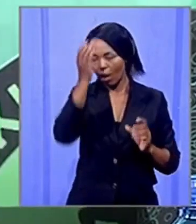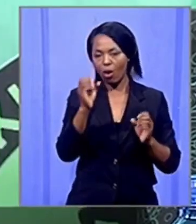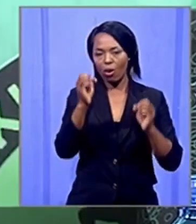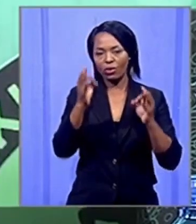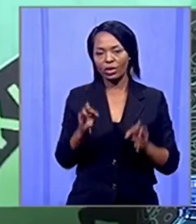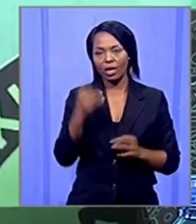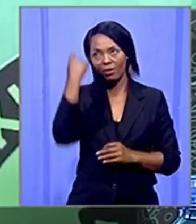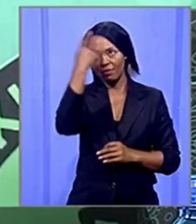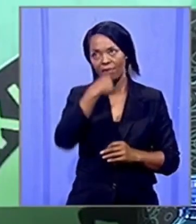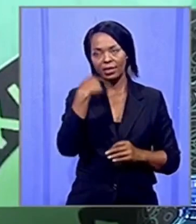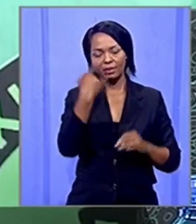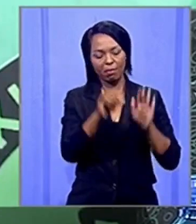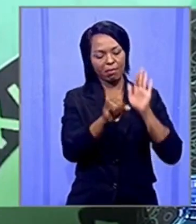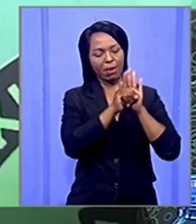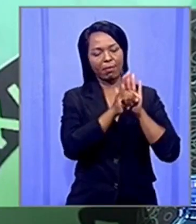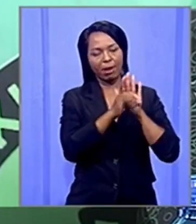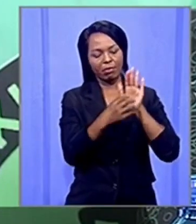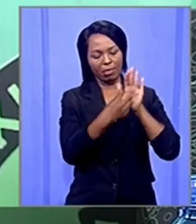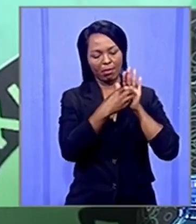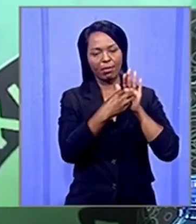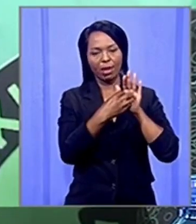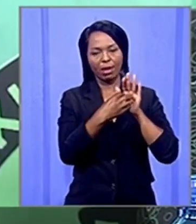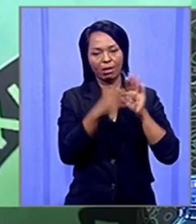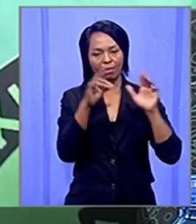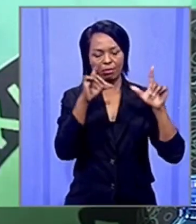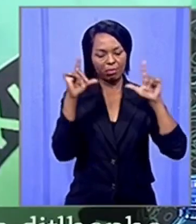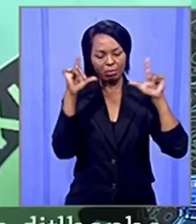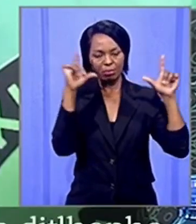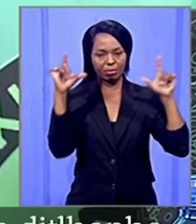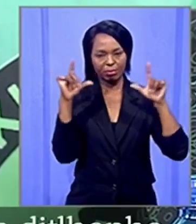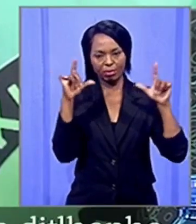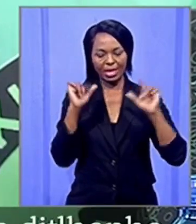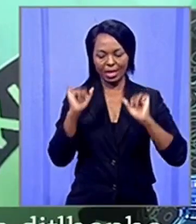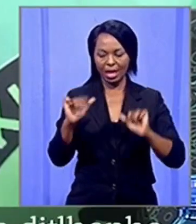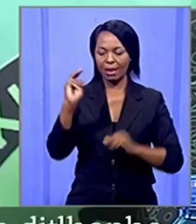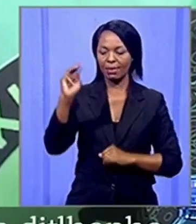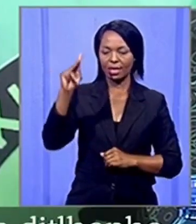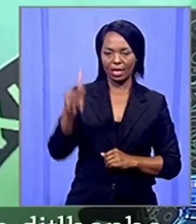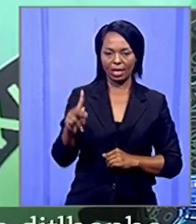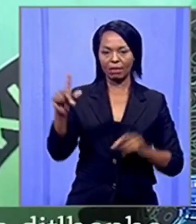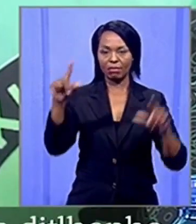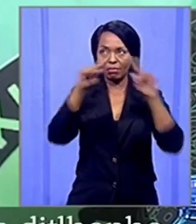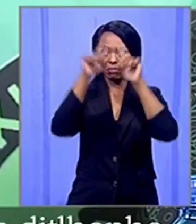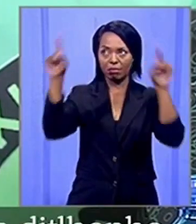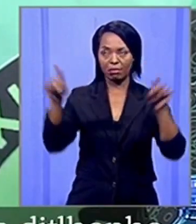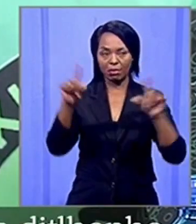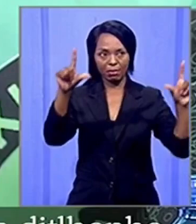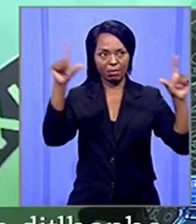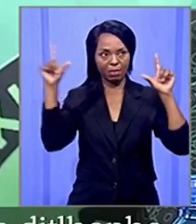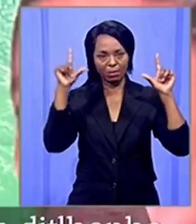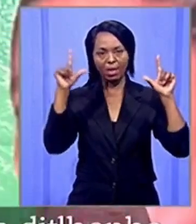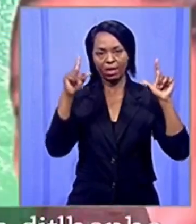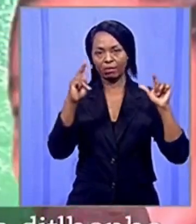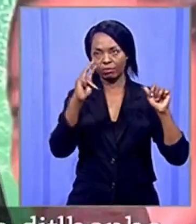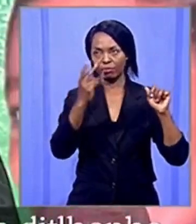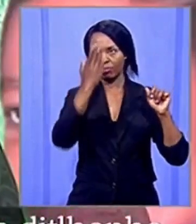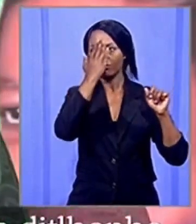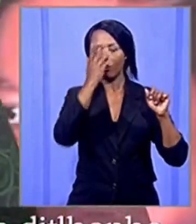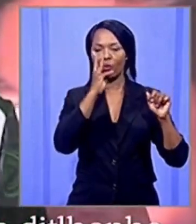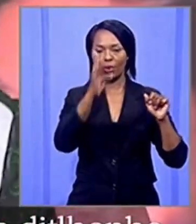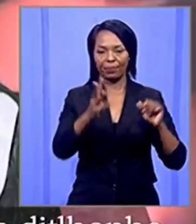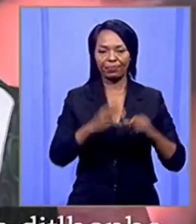face of MK. You will see him all over the country. Is a position we're not willing to engage on. Bašwa